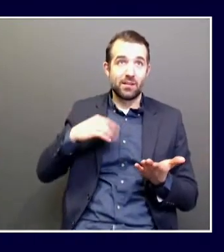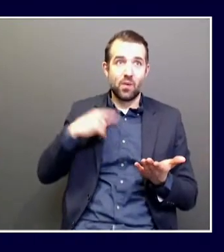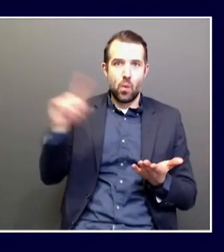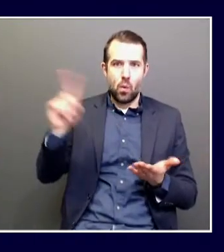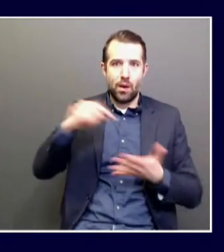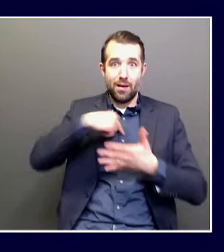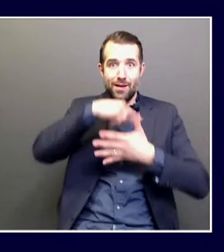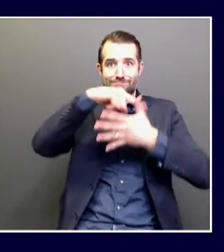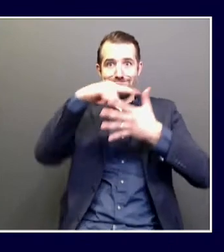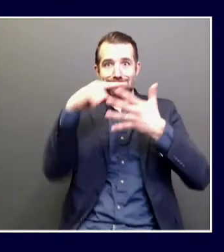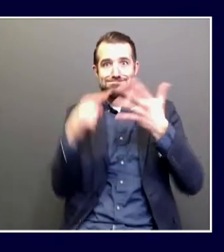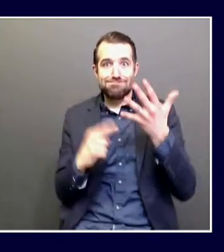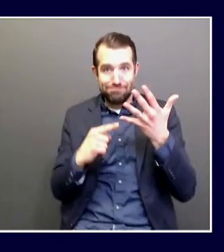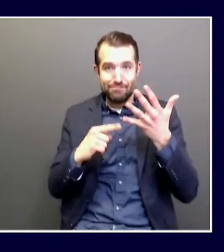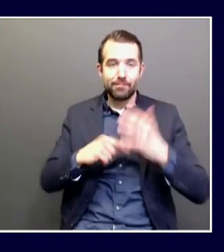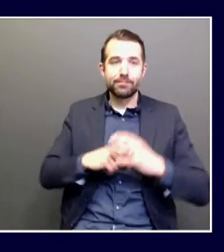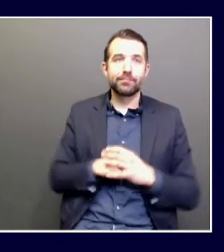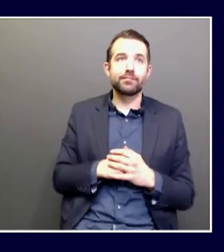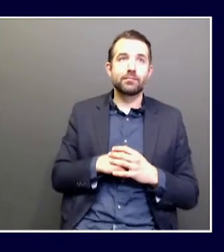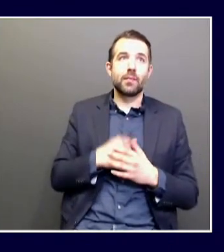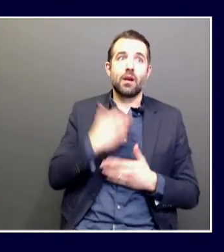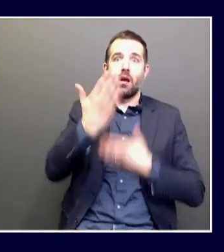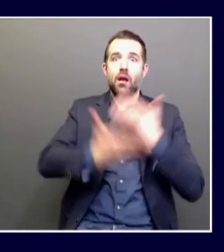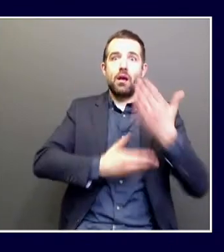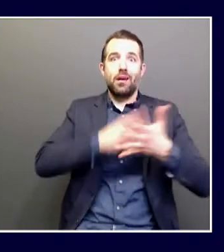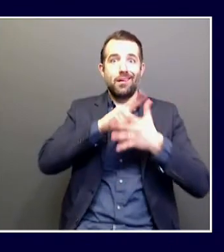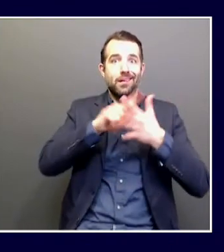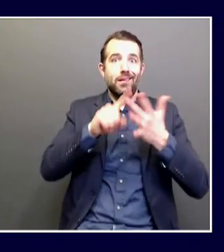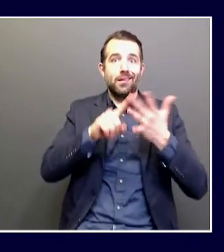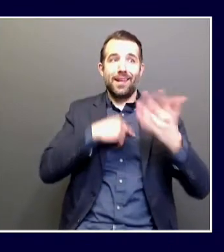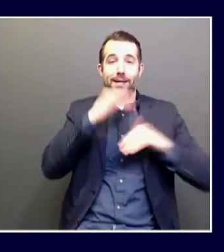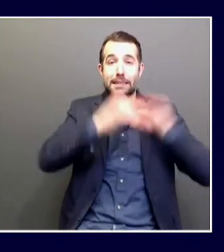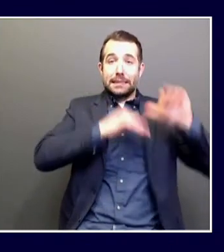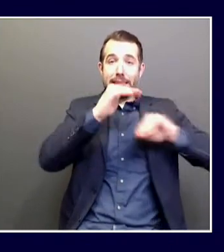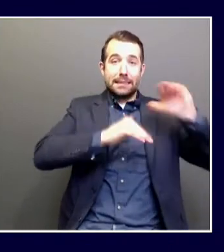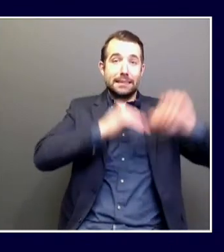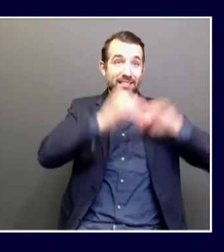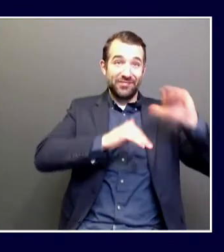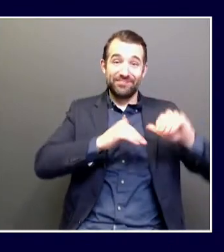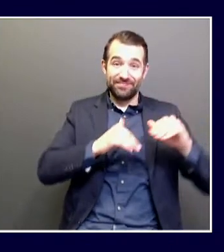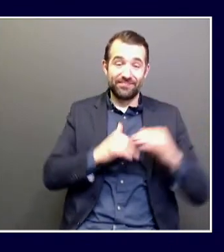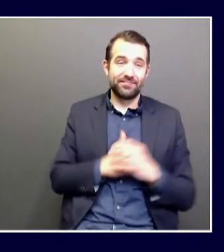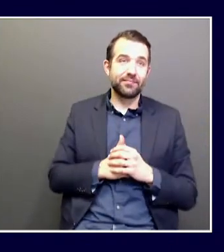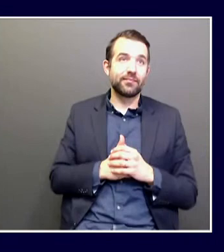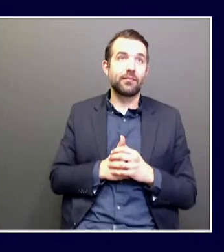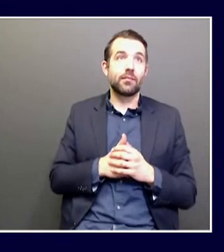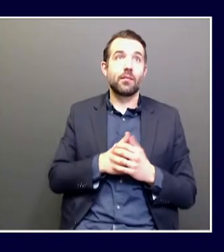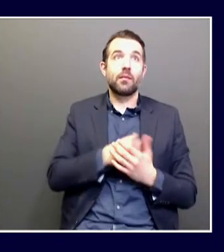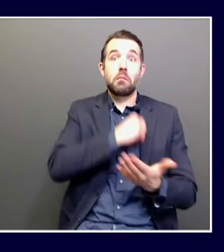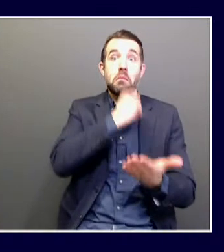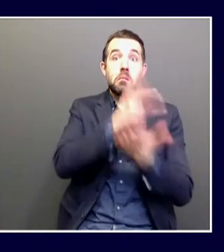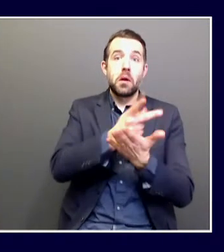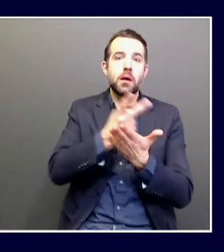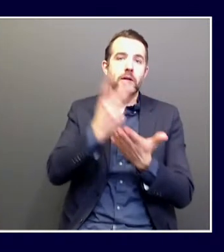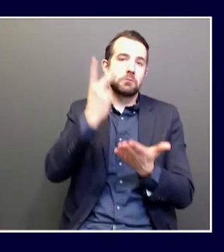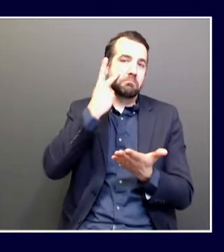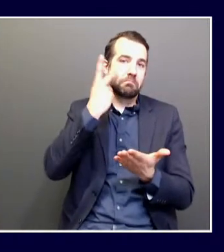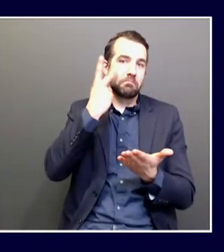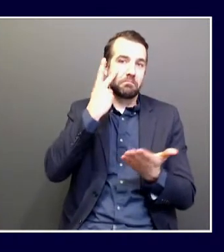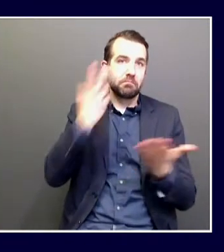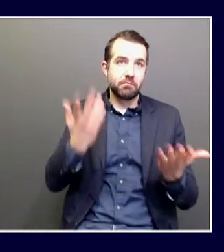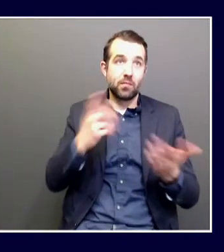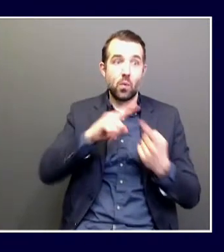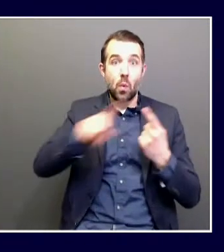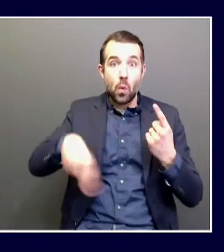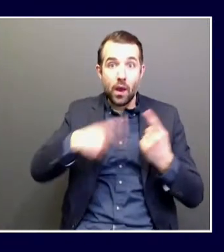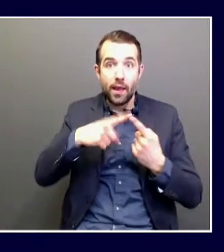The ball is back in their court right now, so we're waiting to hear if those requests will be approved, and if so, when and for what duration. No news